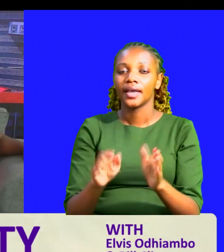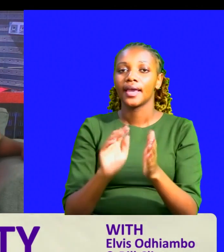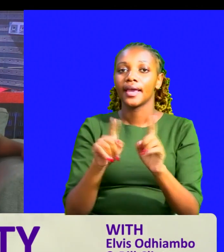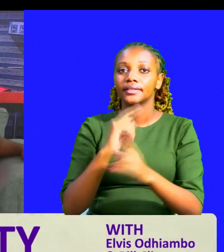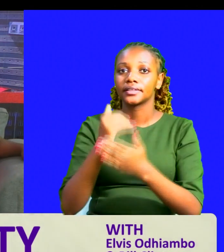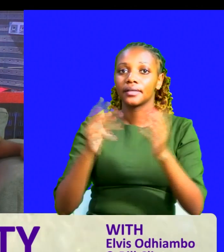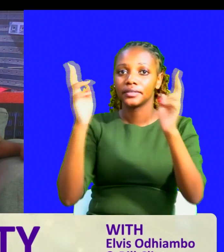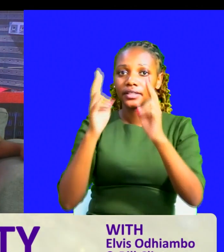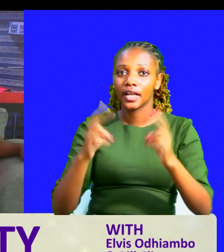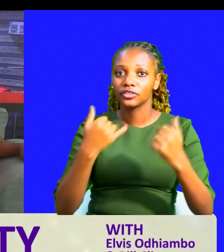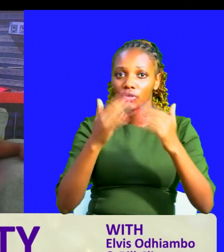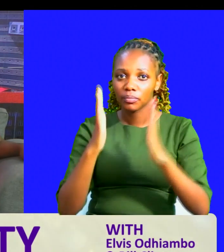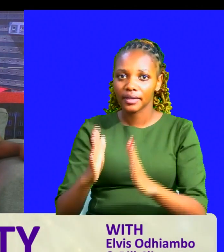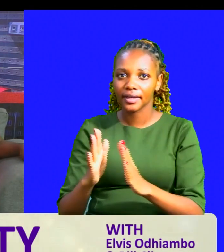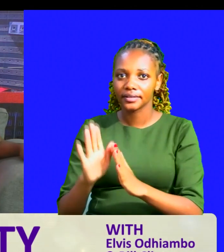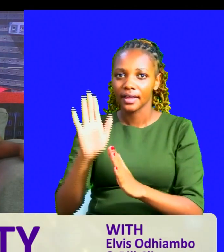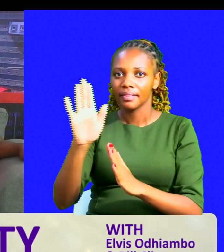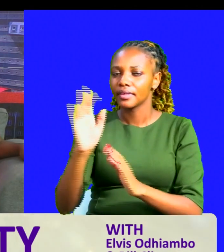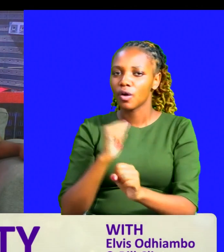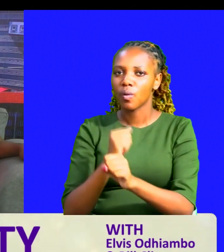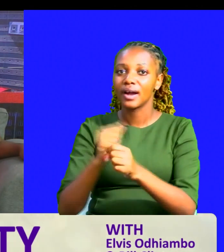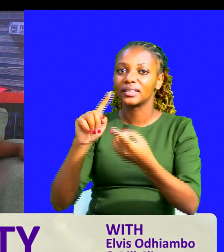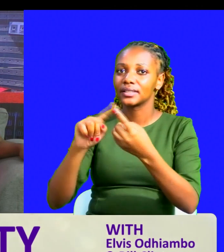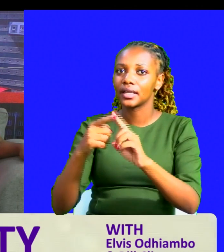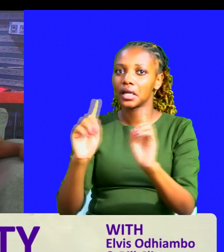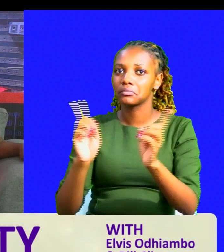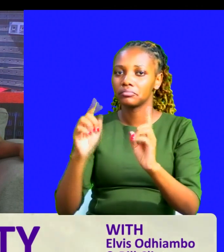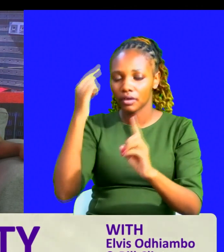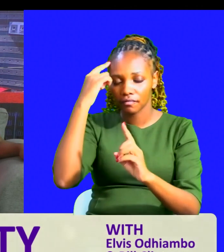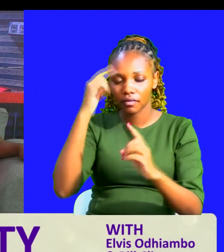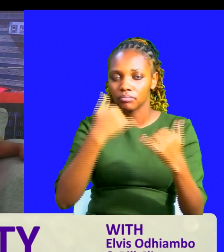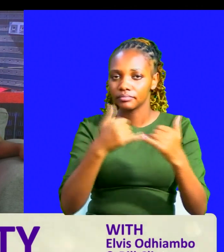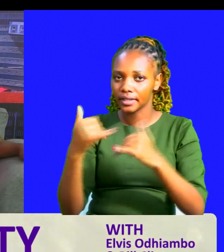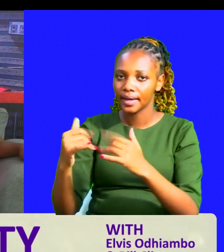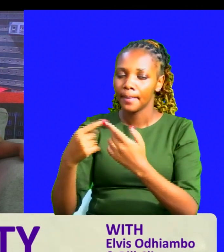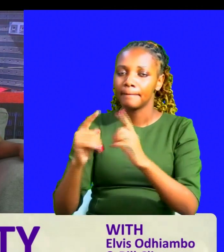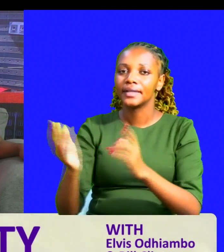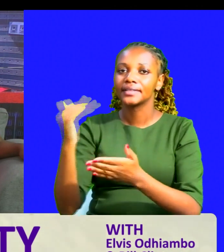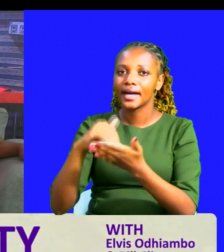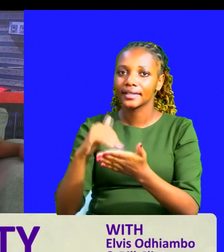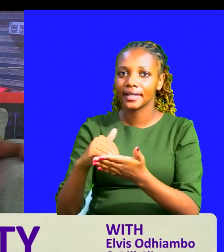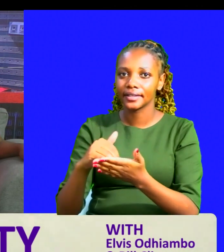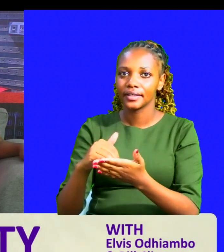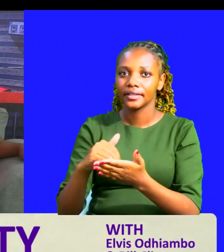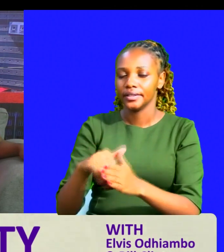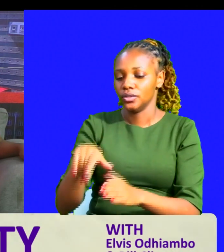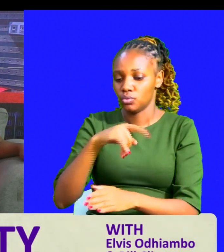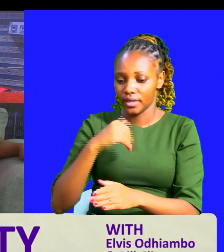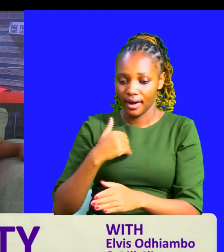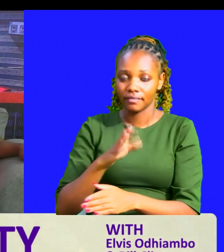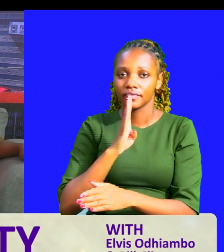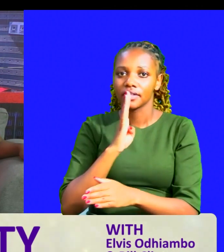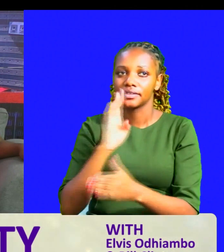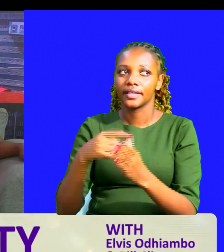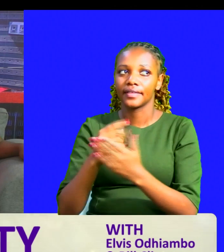records are not really standard for them to play. But then again, we end up owing them money, and they risk the